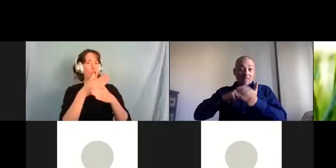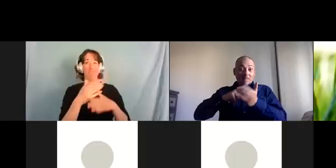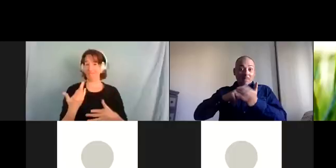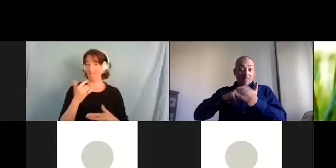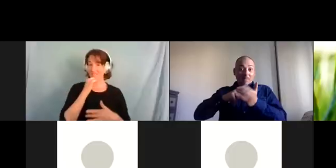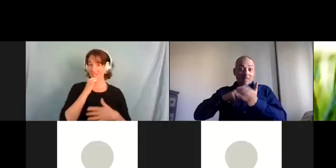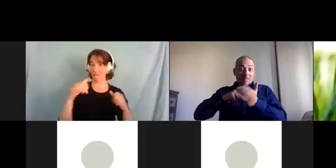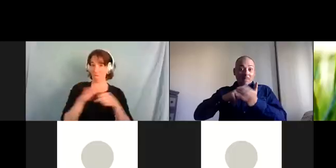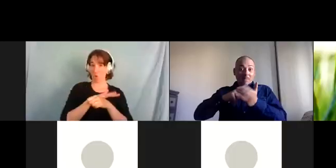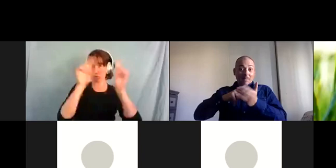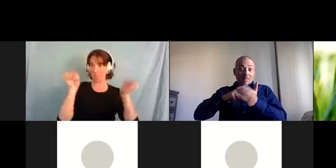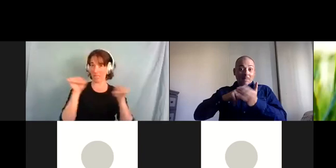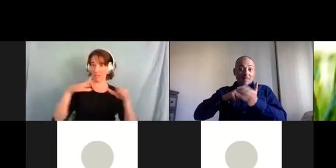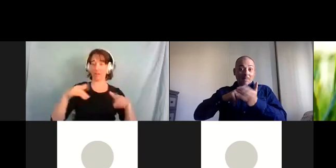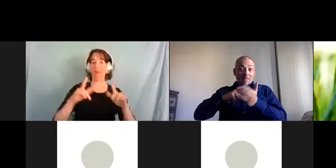window.